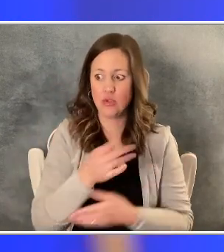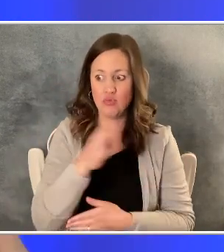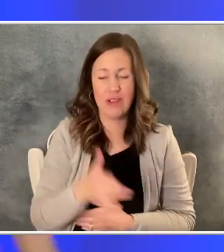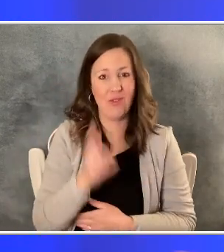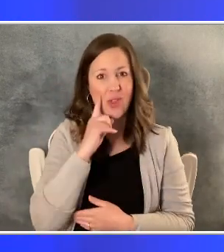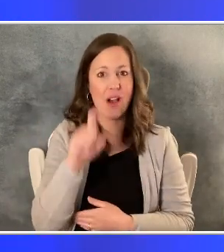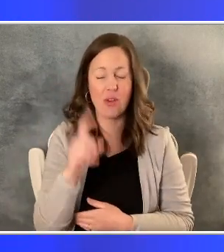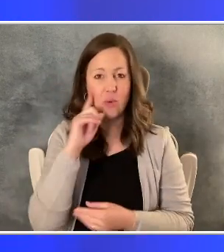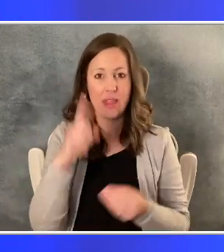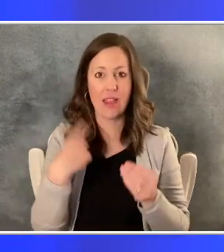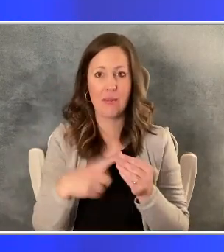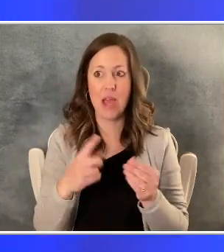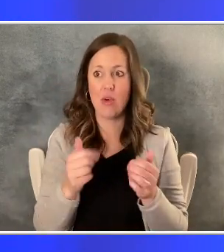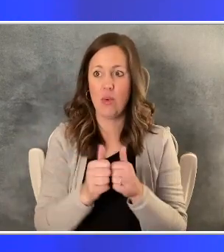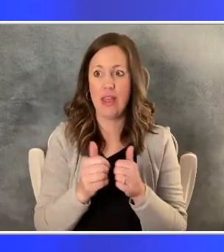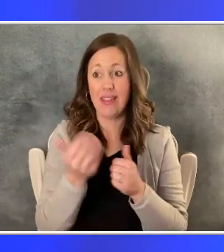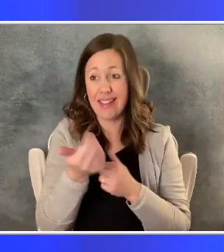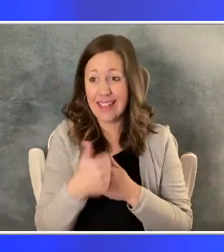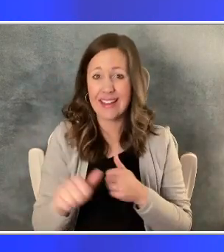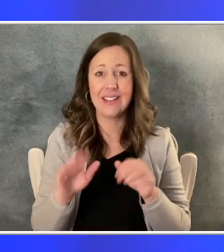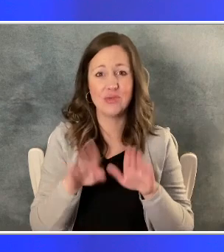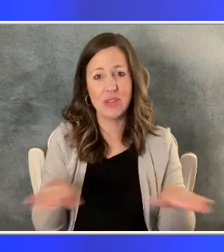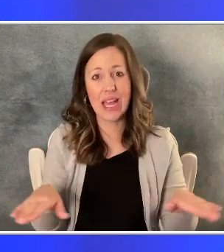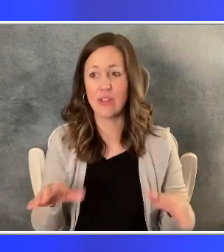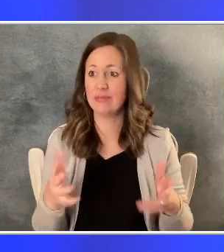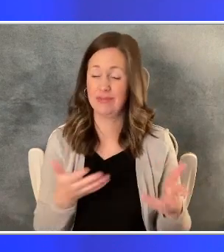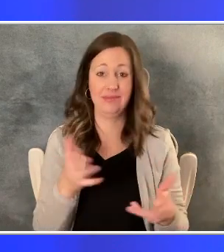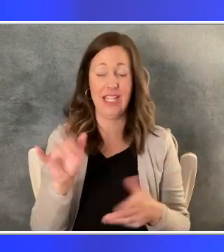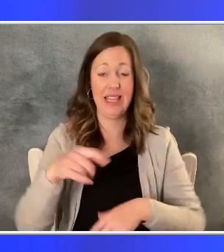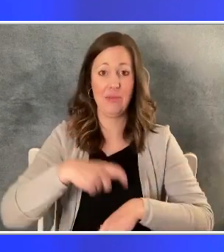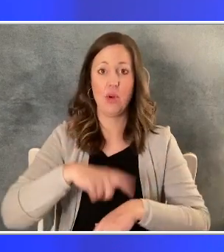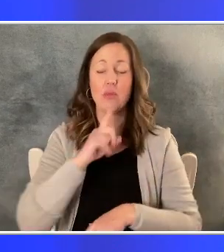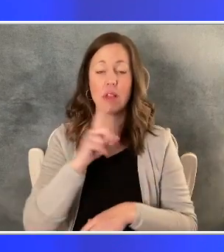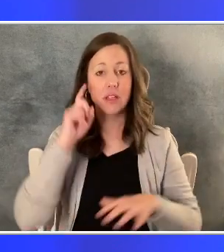daughter or any child at that point. At first, it was very shocking,